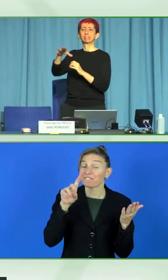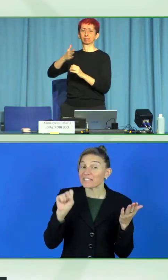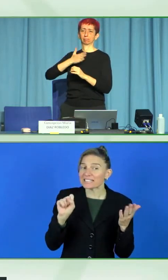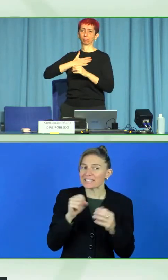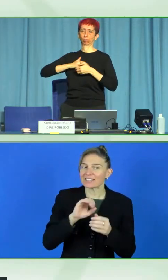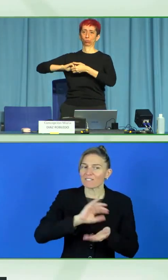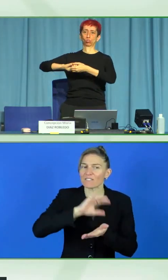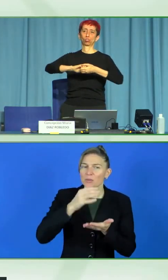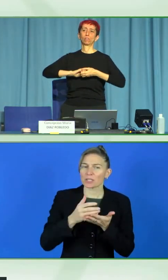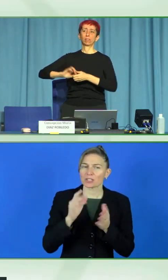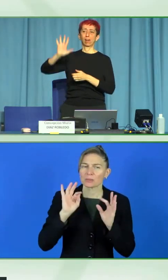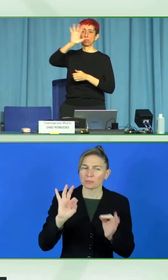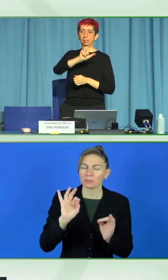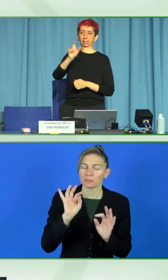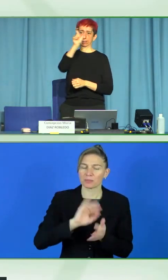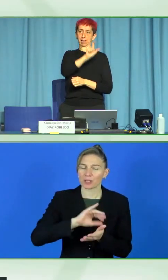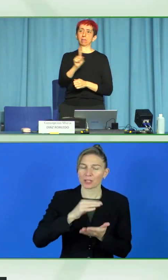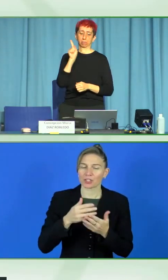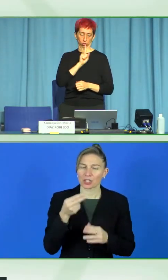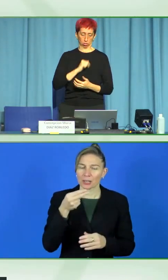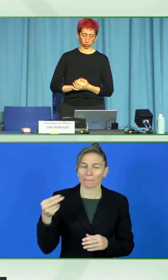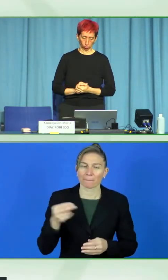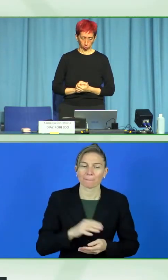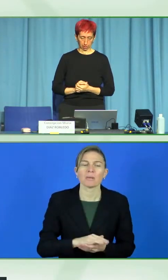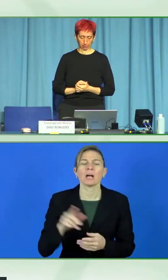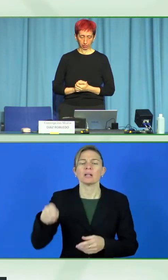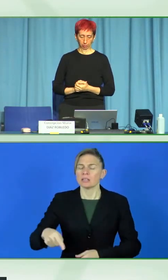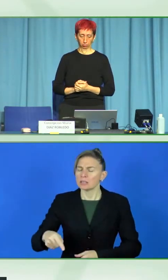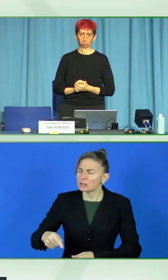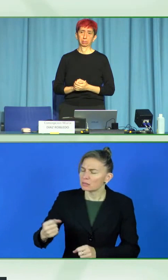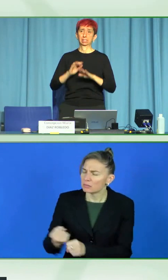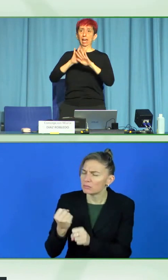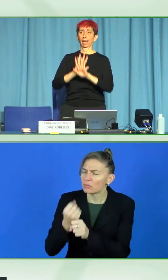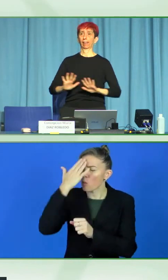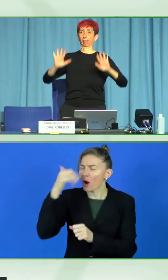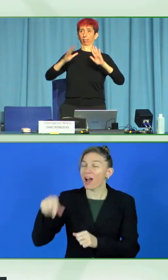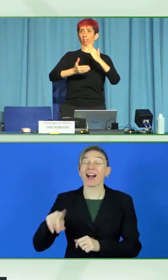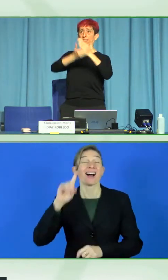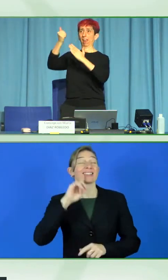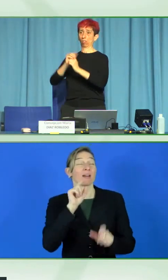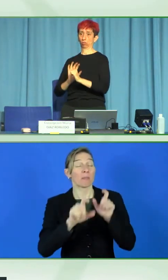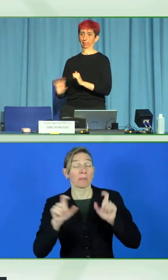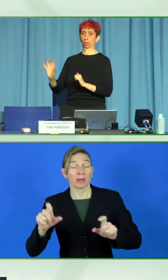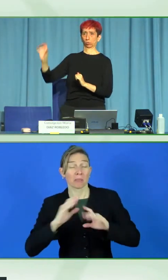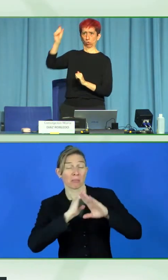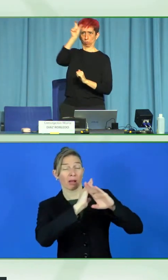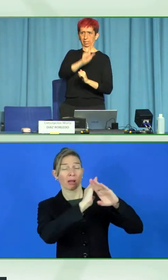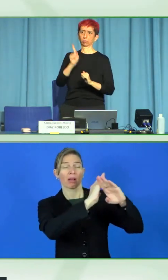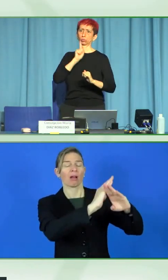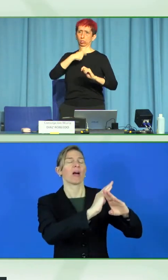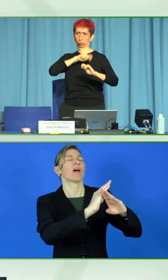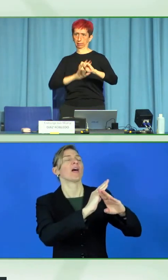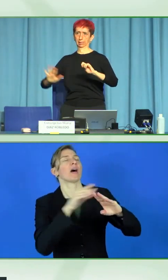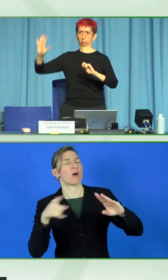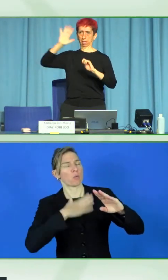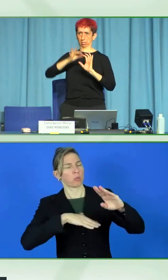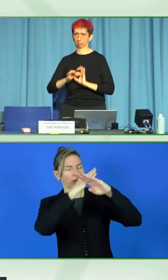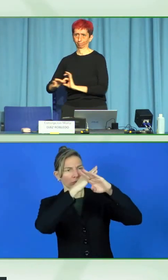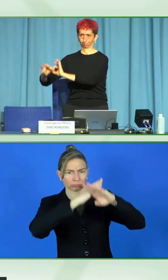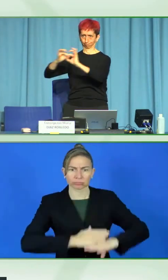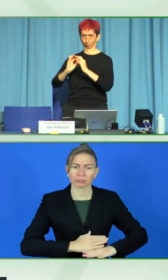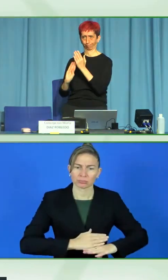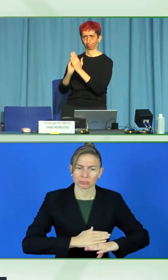1998 in order to remove the barriers that deaf people we find in society in Spain. We work